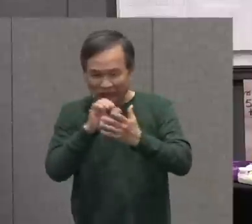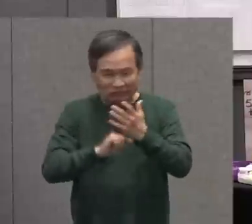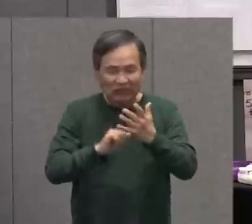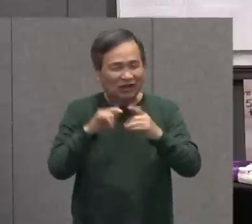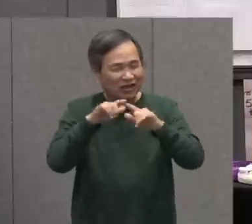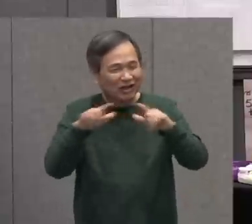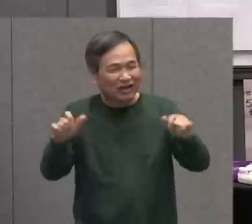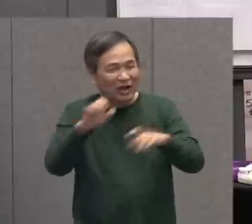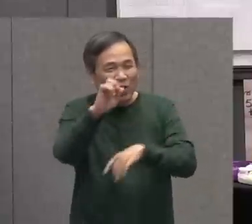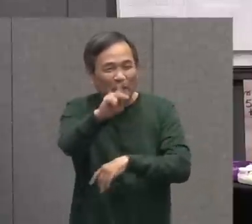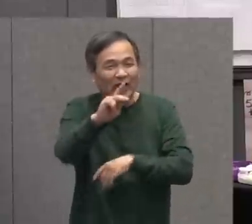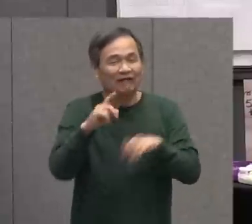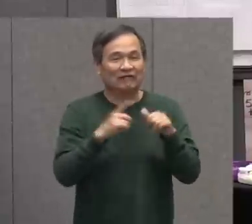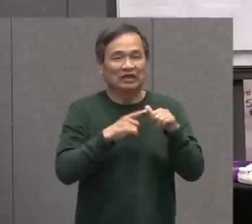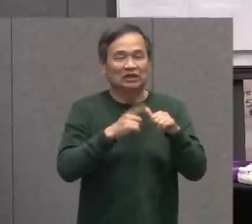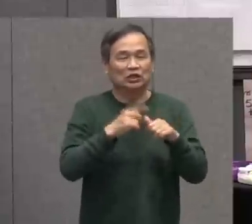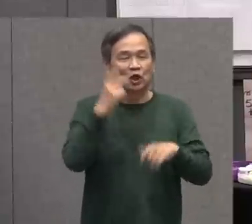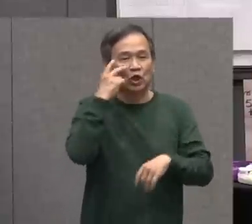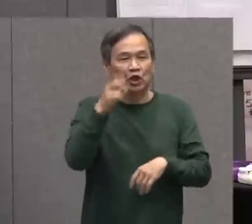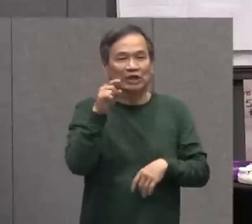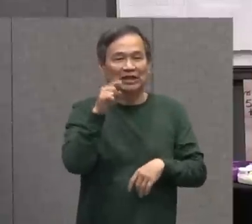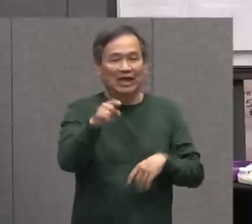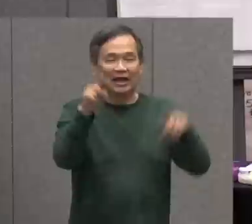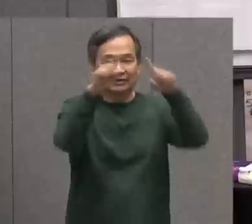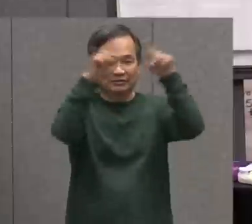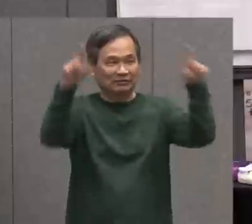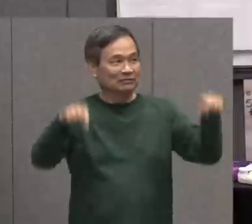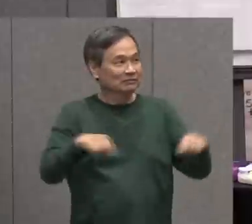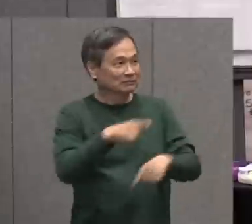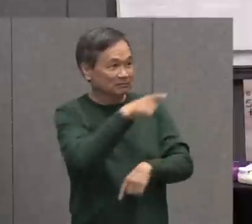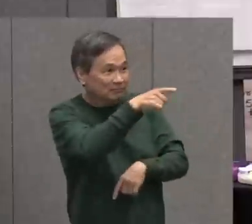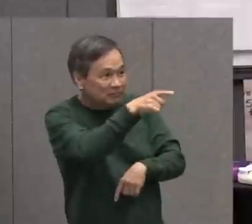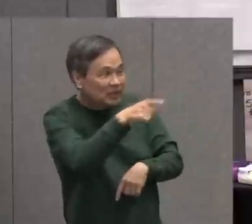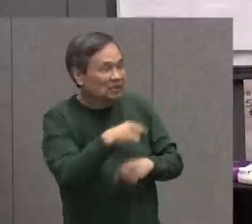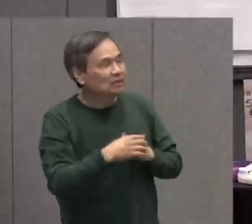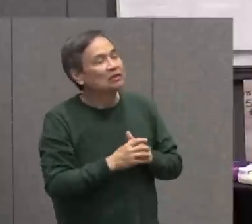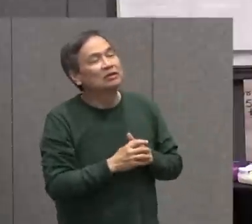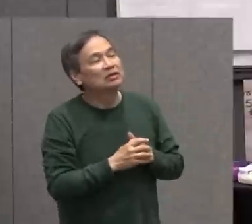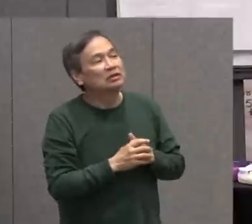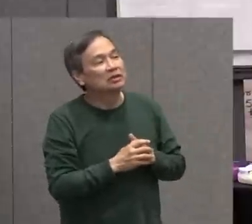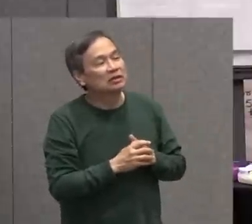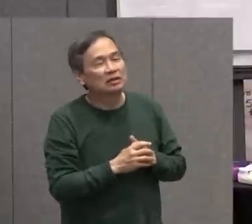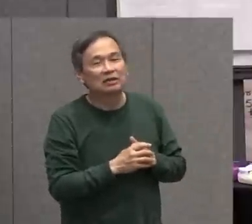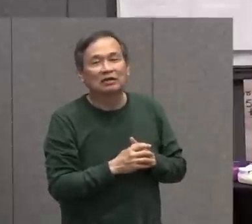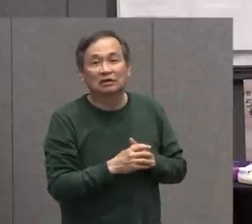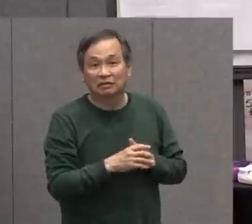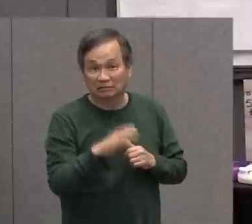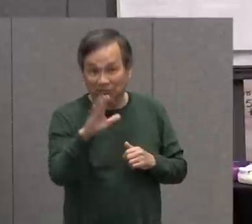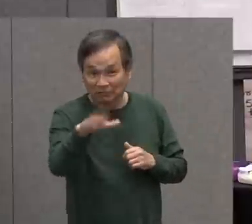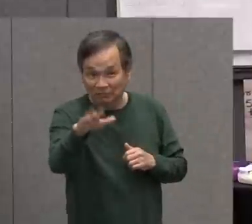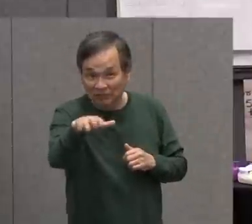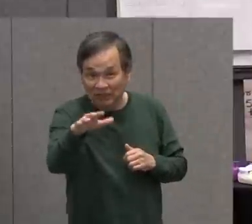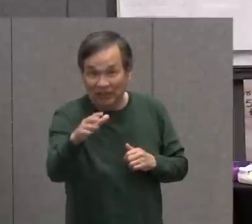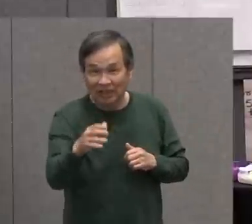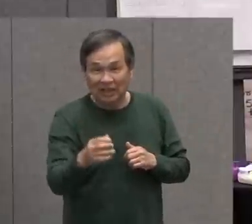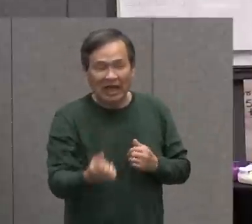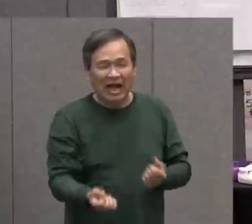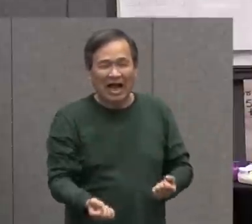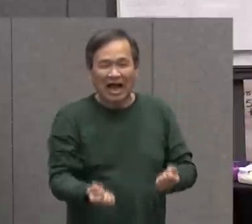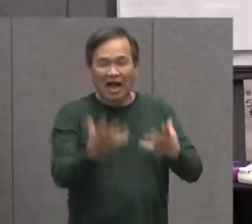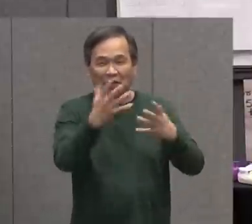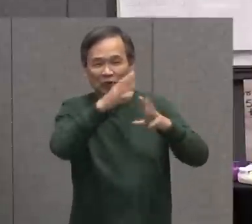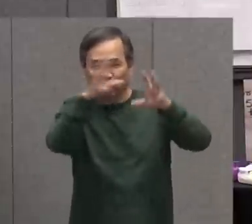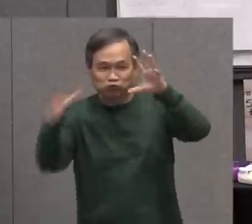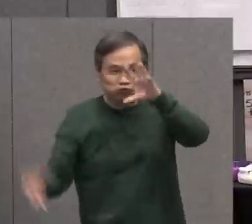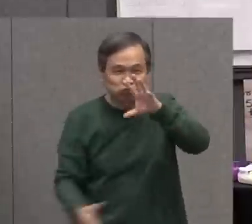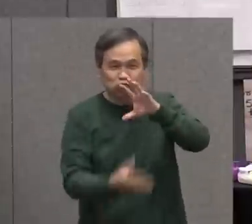first, take a look at this and tell me, what is the total number that's represented here on this